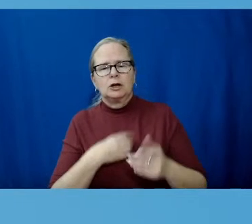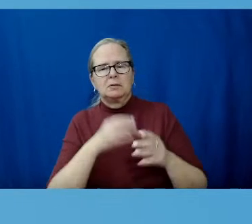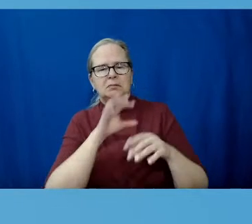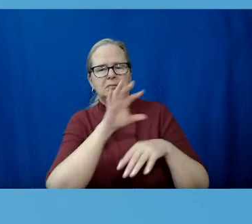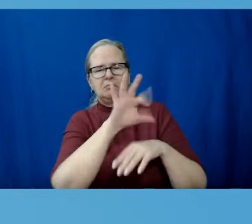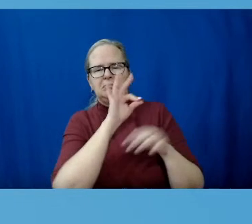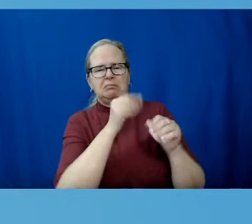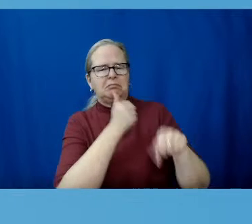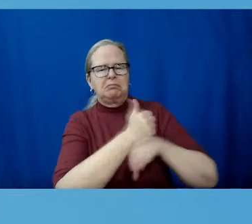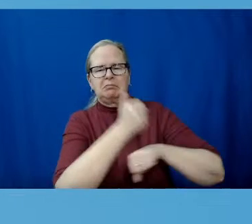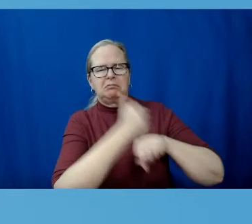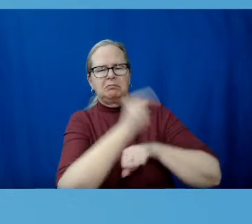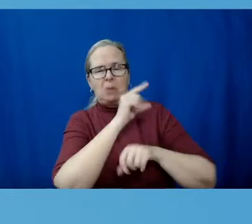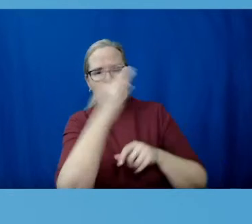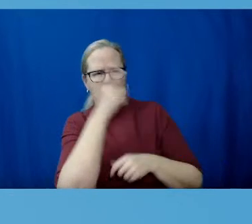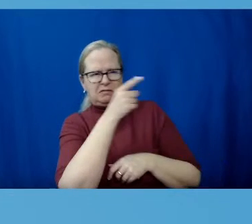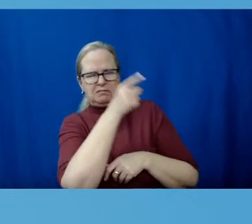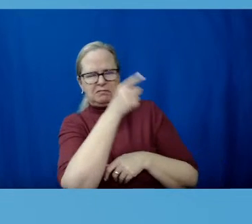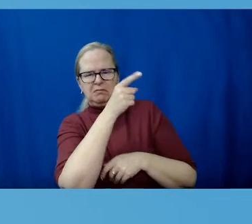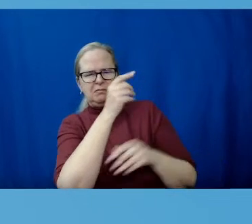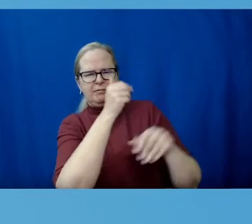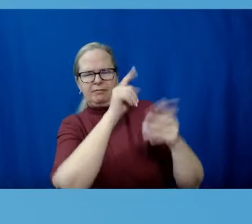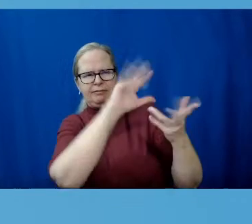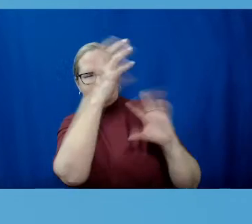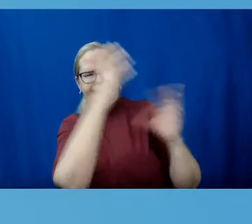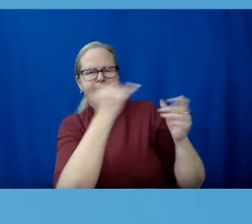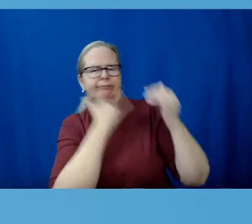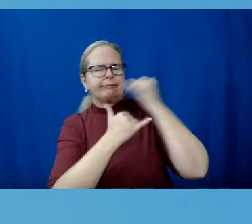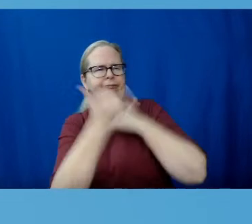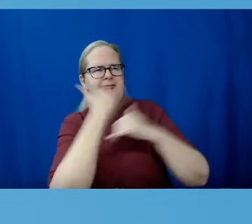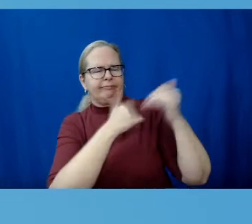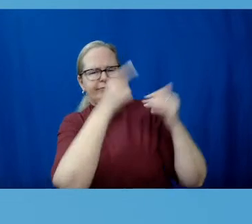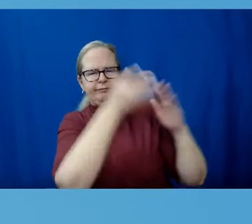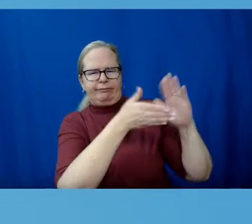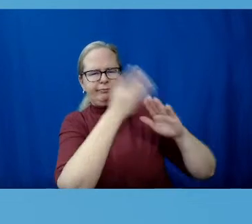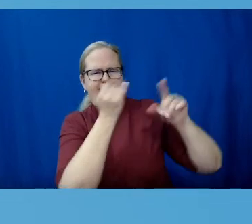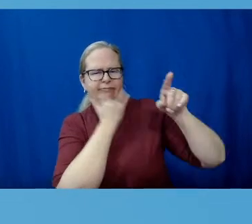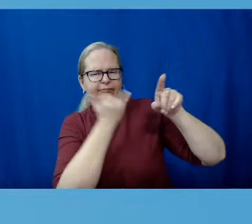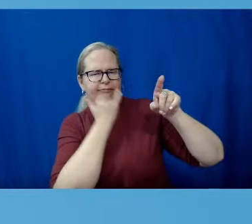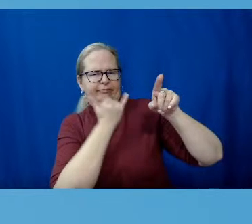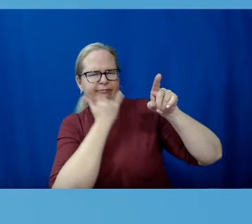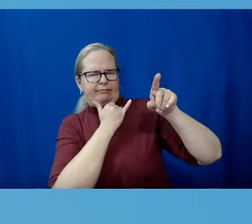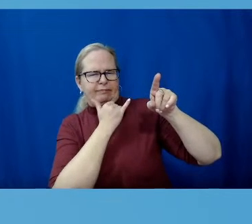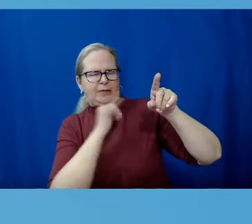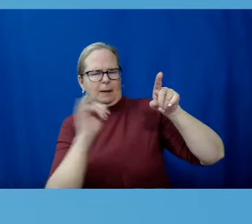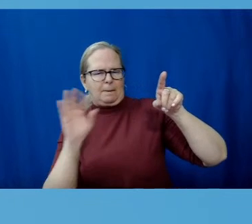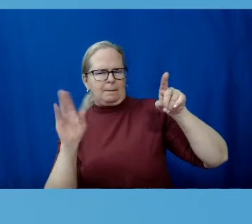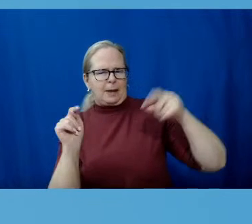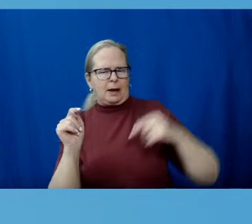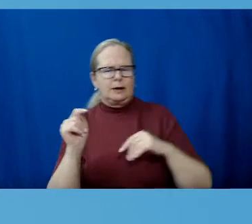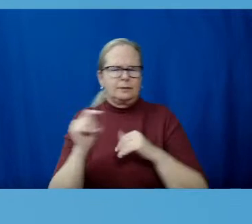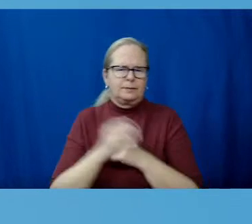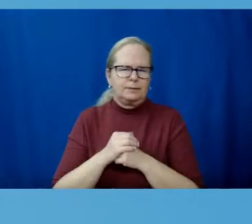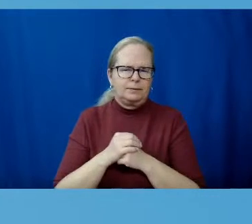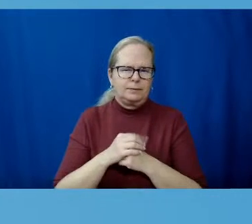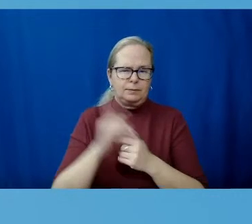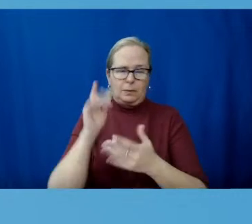though, that the primary legal means to hold elected officials accountable is an